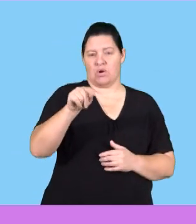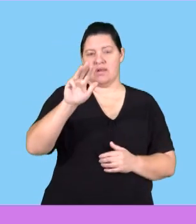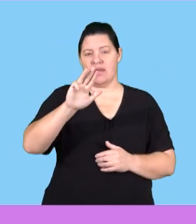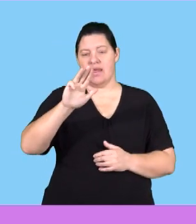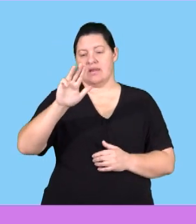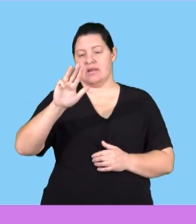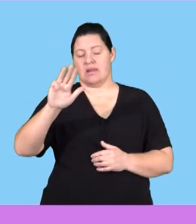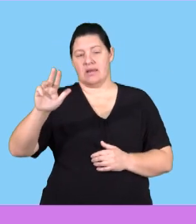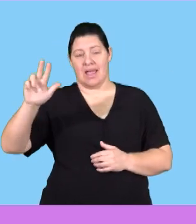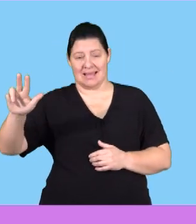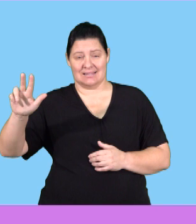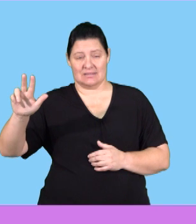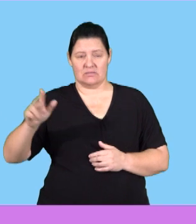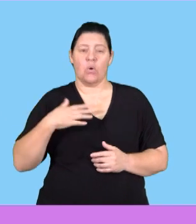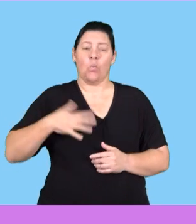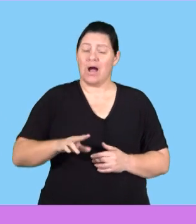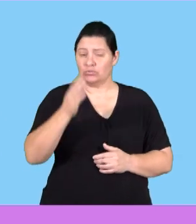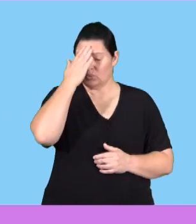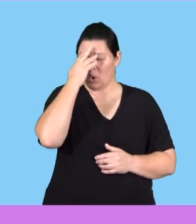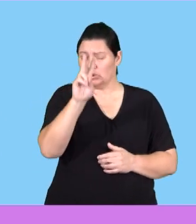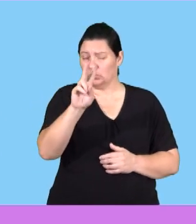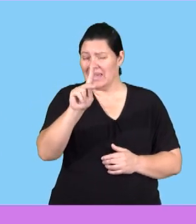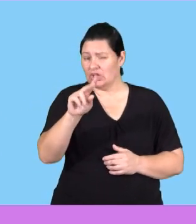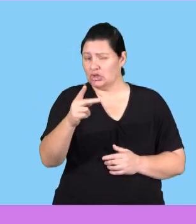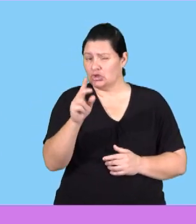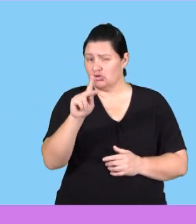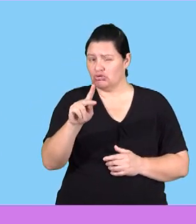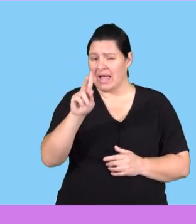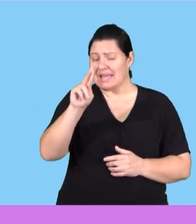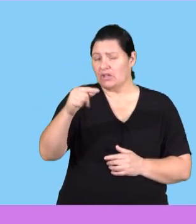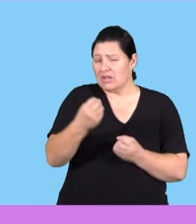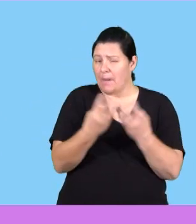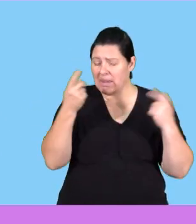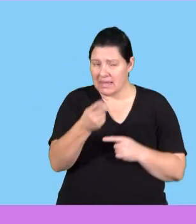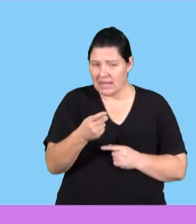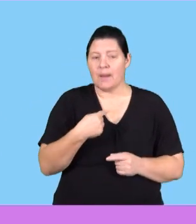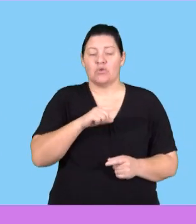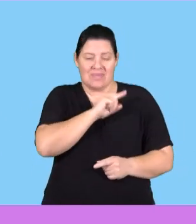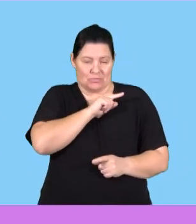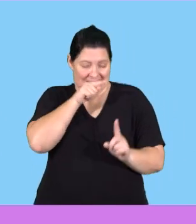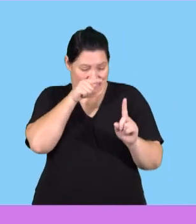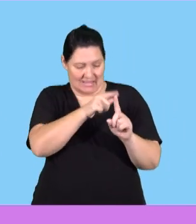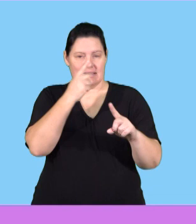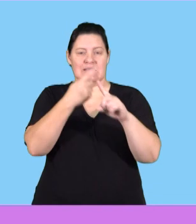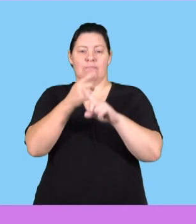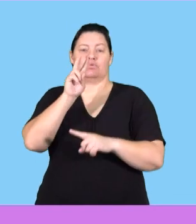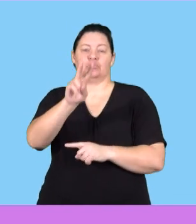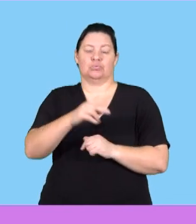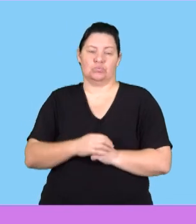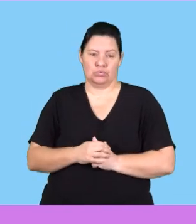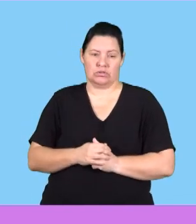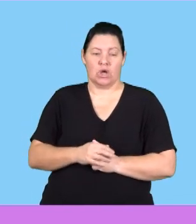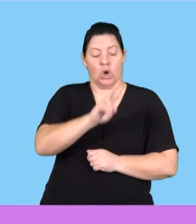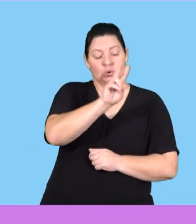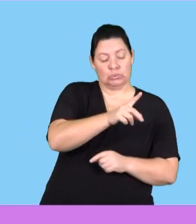if we need the cost for 2 kilograms, we will multiply this cost rate by 2. Therefore, we